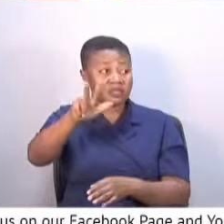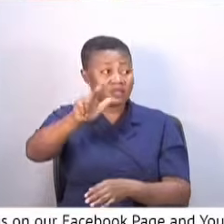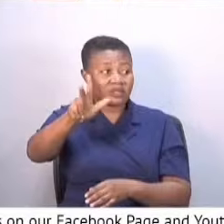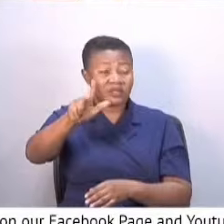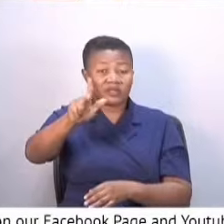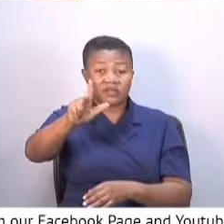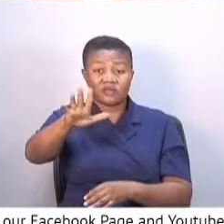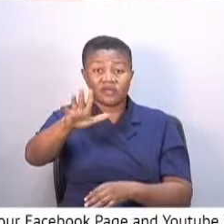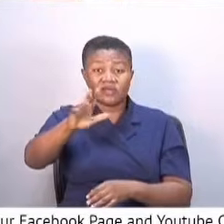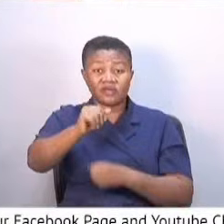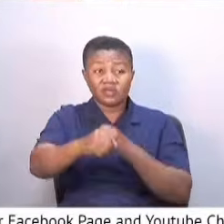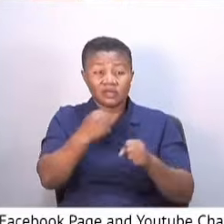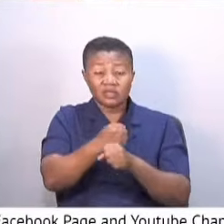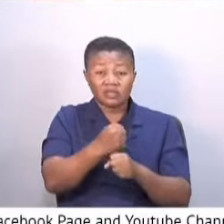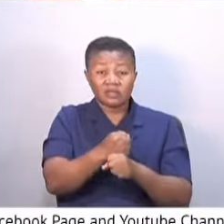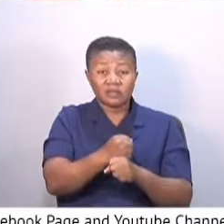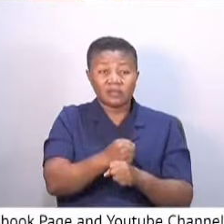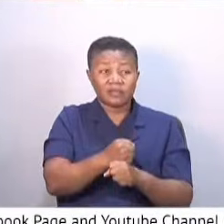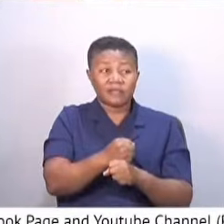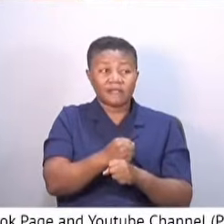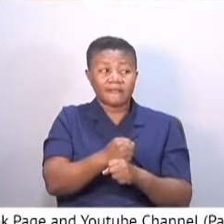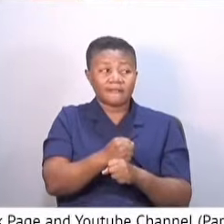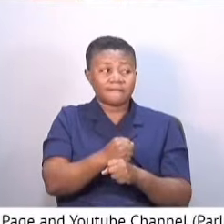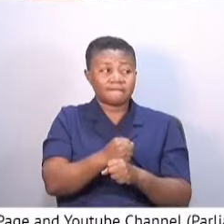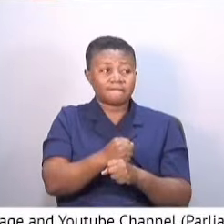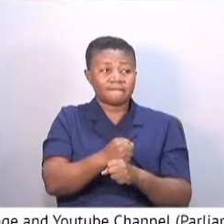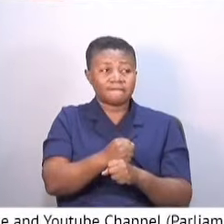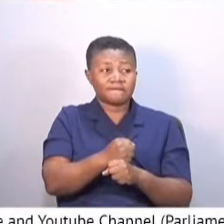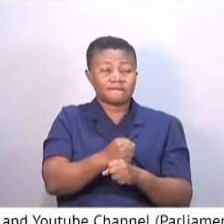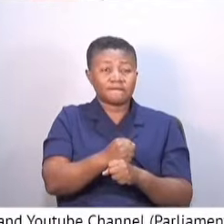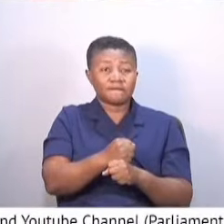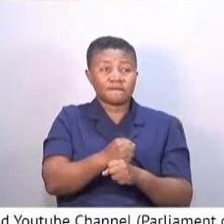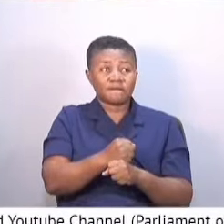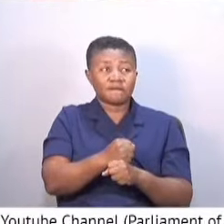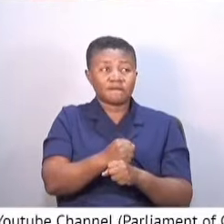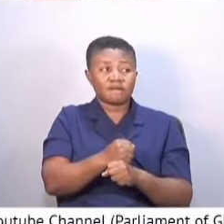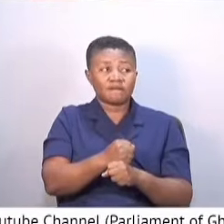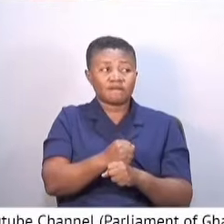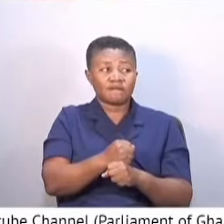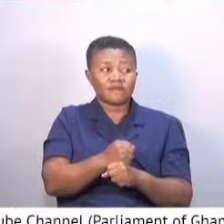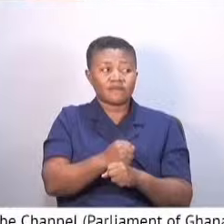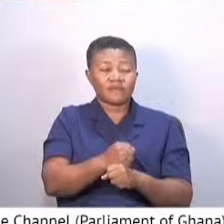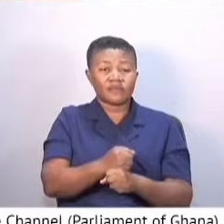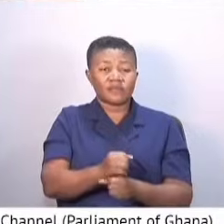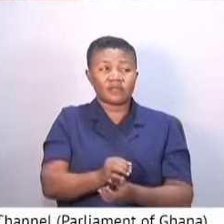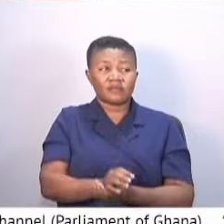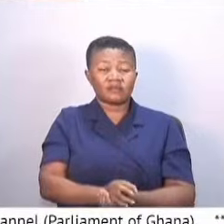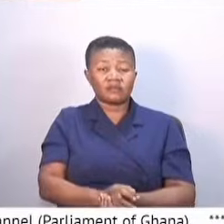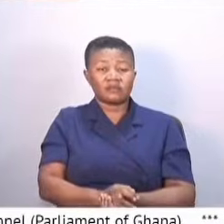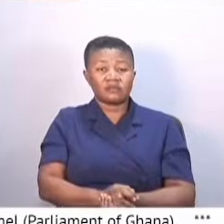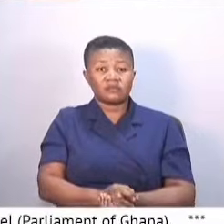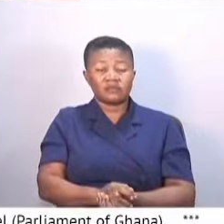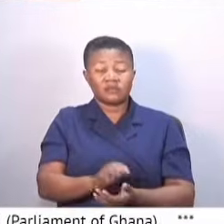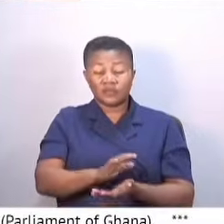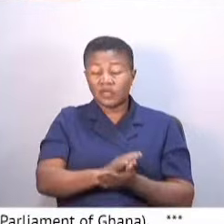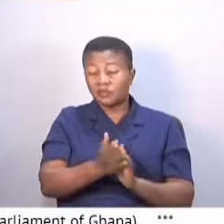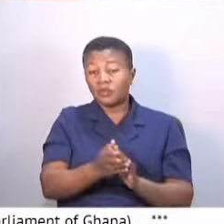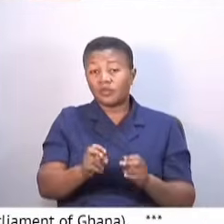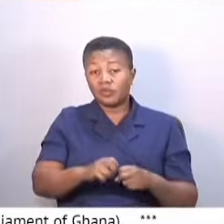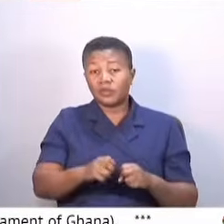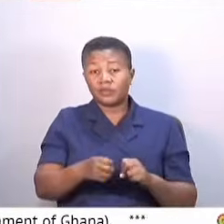could succeed by just going on and doing all manner of aptitude tests which never came on. Speaker, it's becoming a